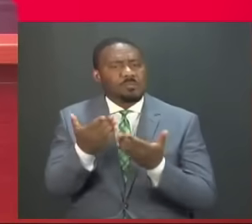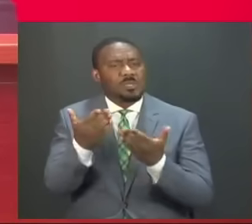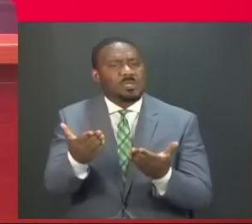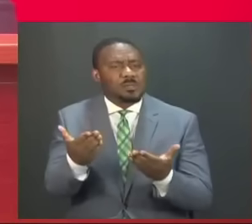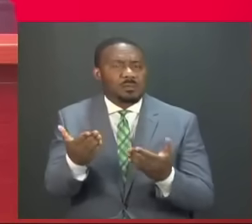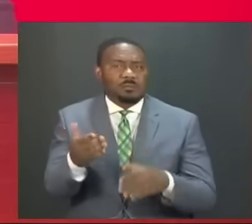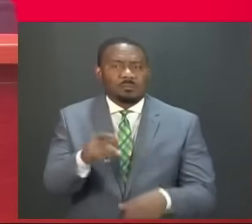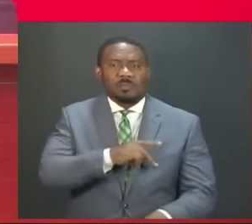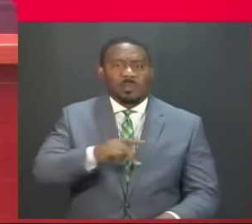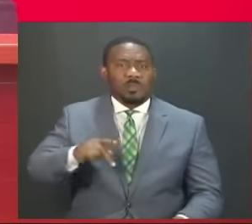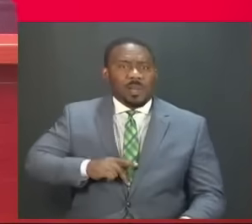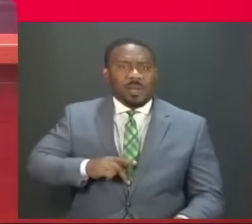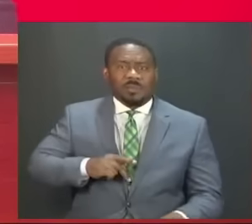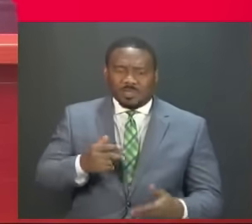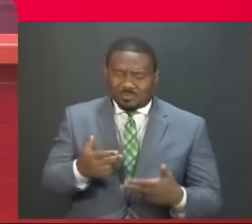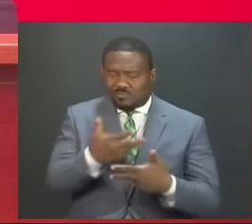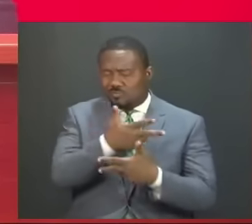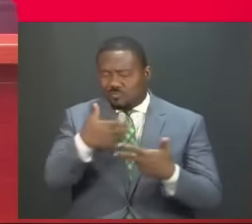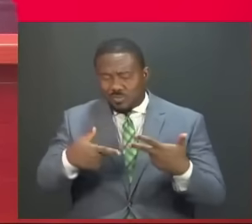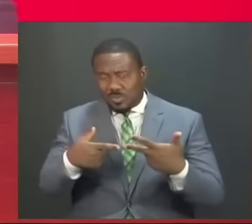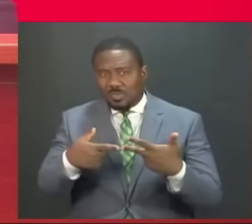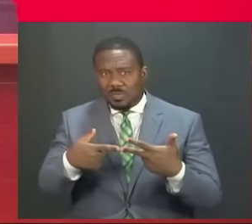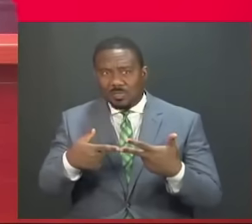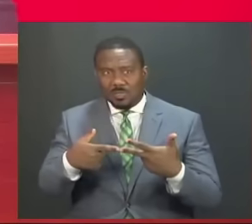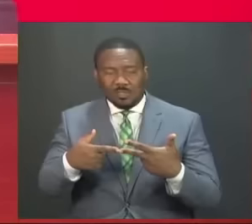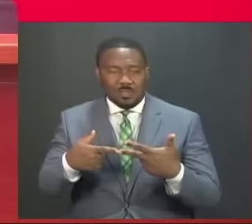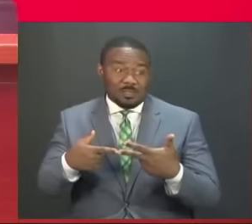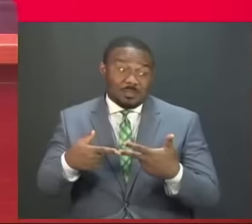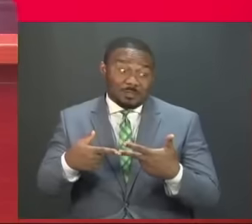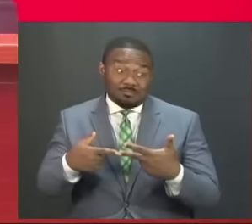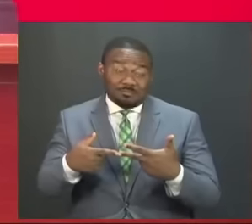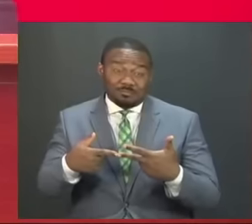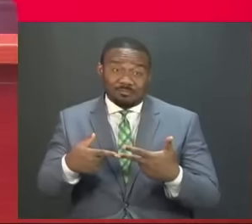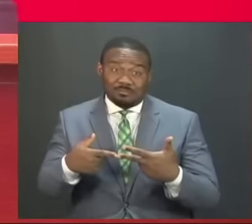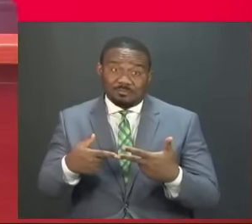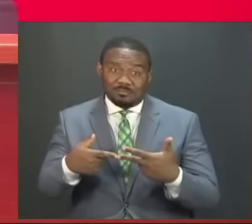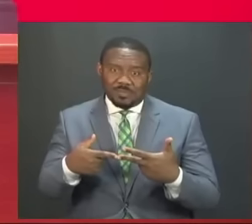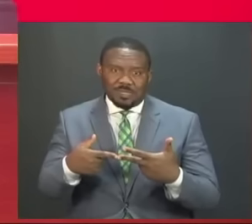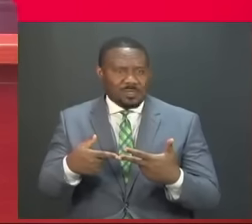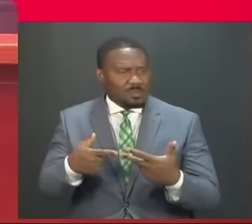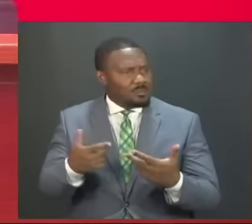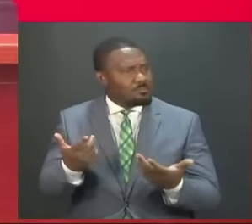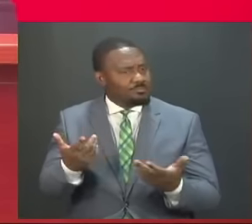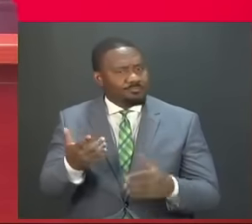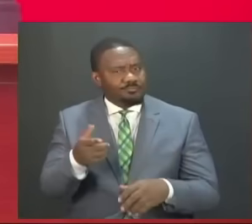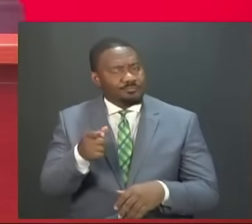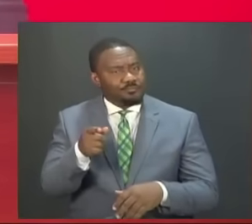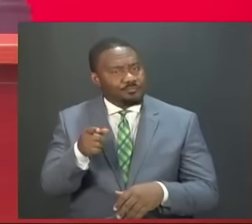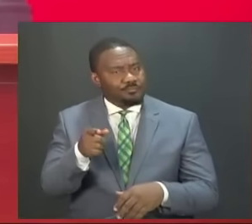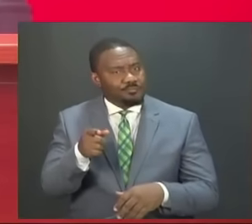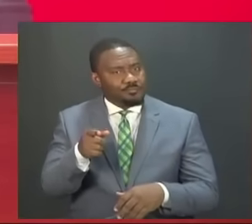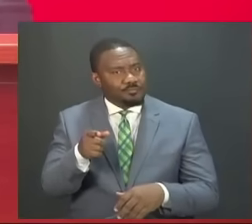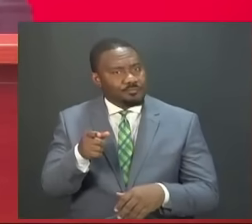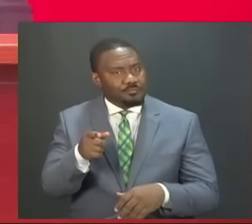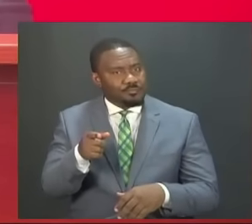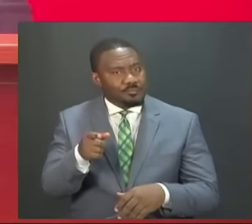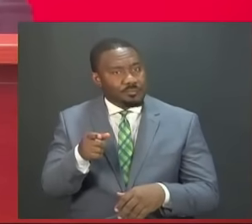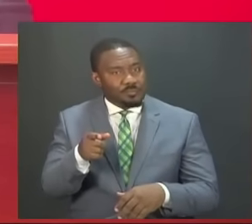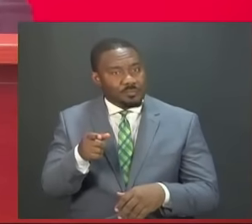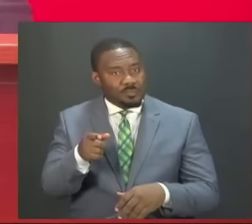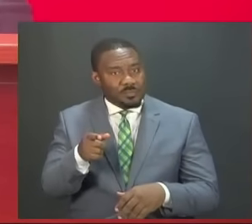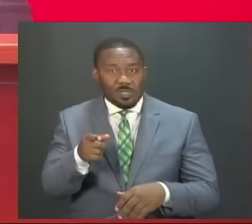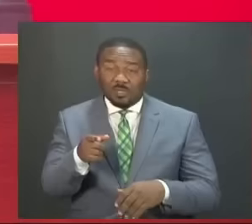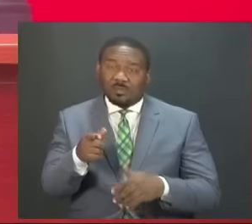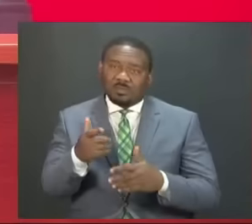state, should stay its hand until another cognate arm of